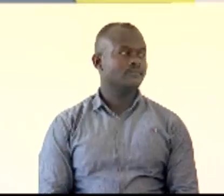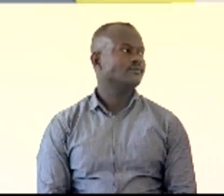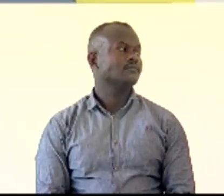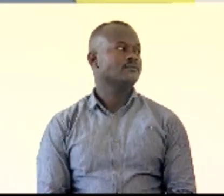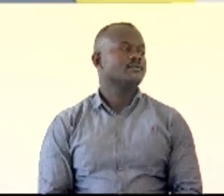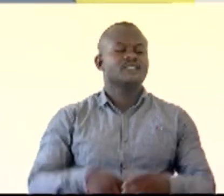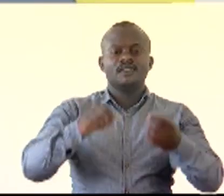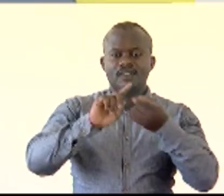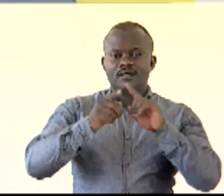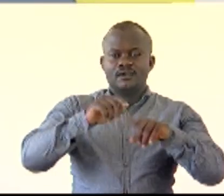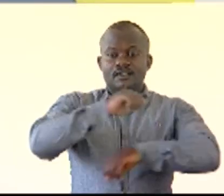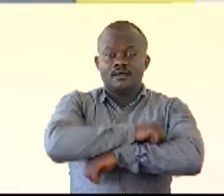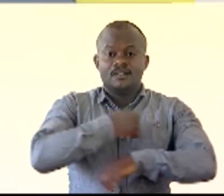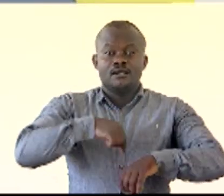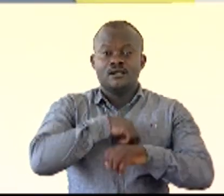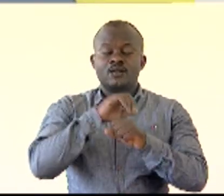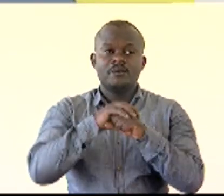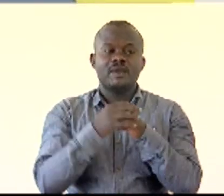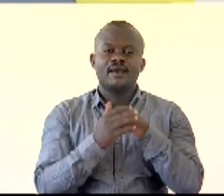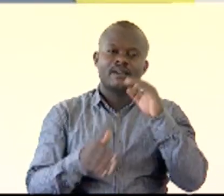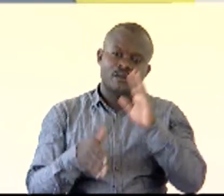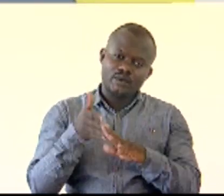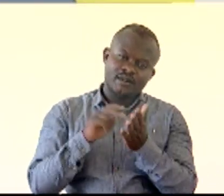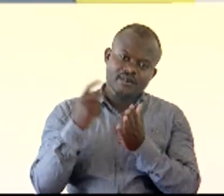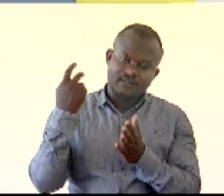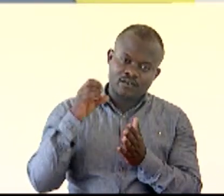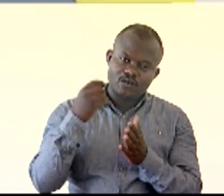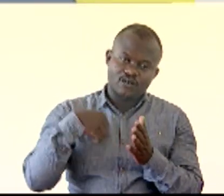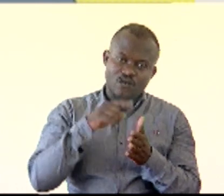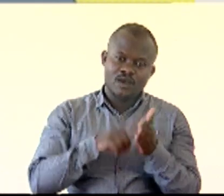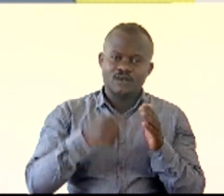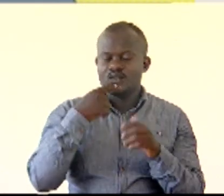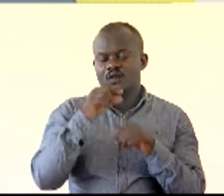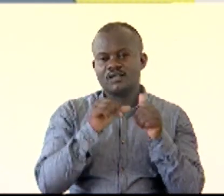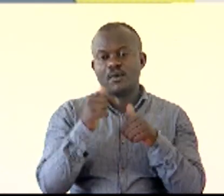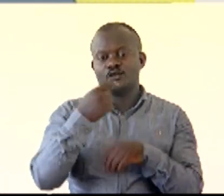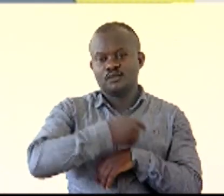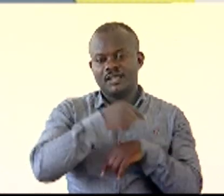Dear students, can we make a quick review of what we have talked about today?